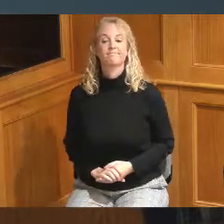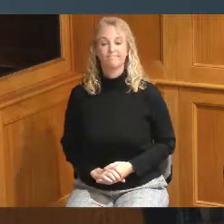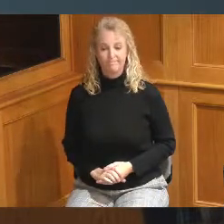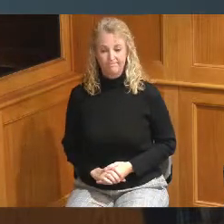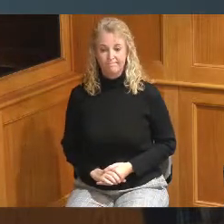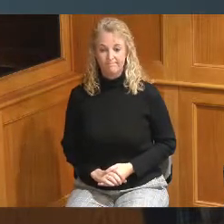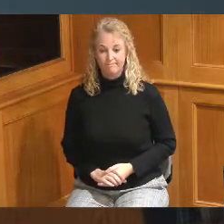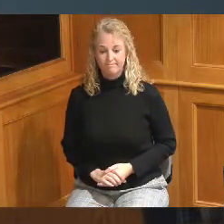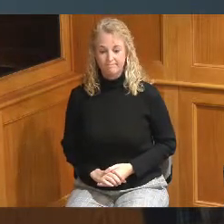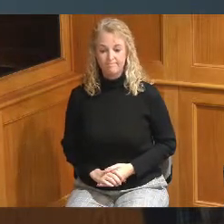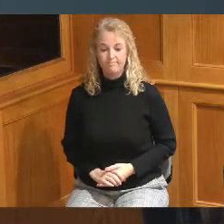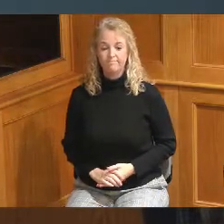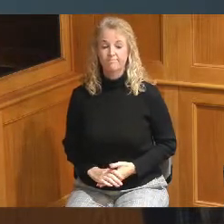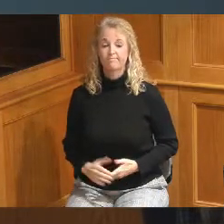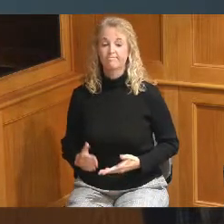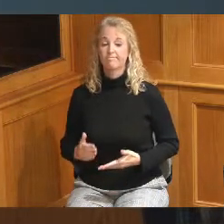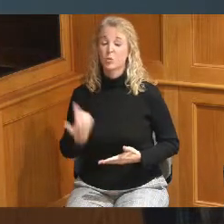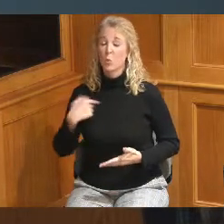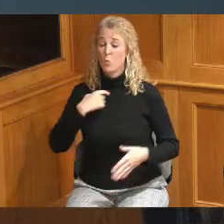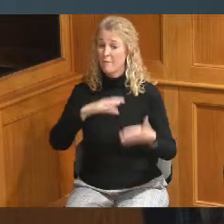we have discovered,